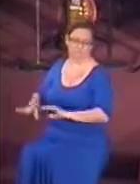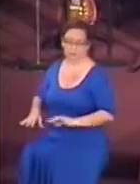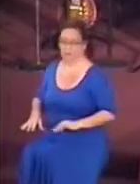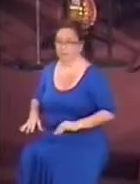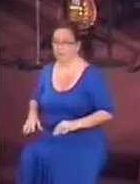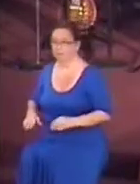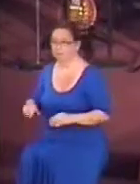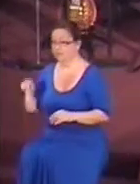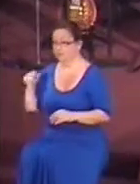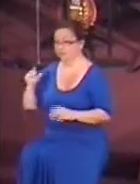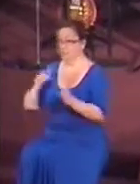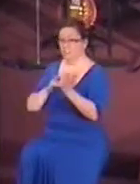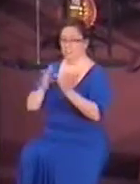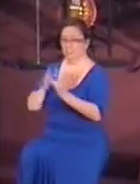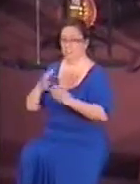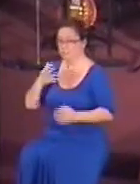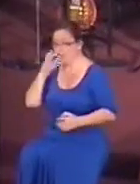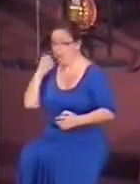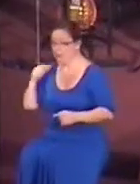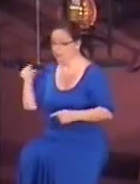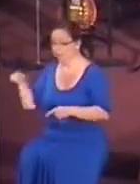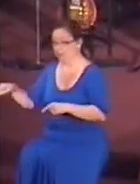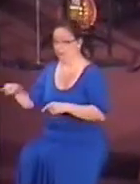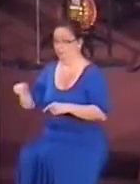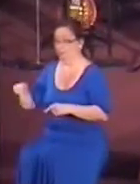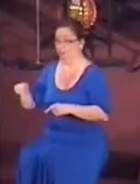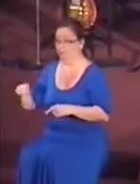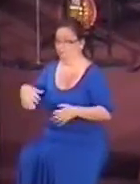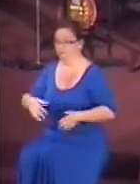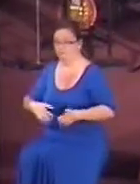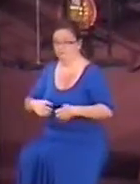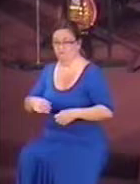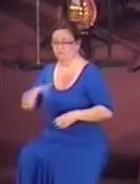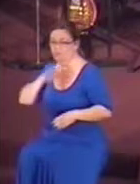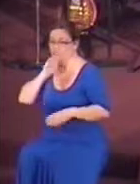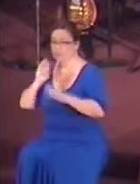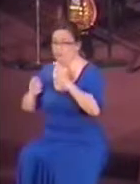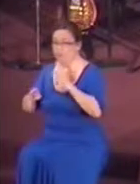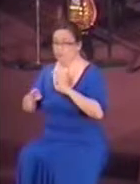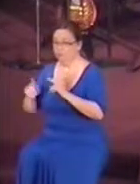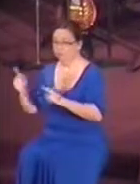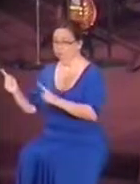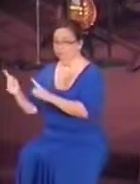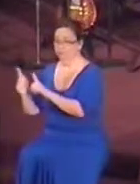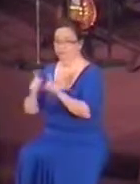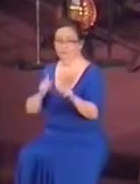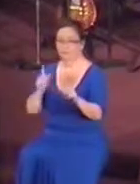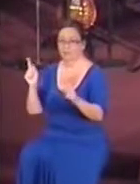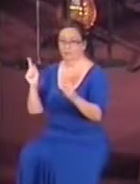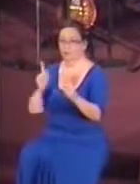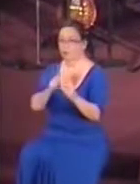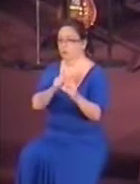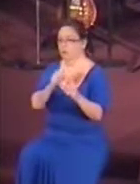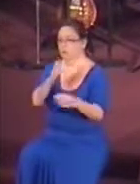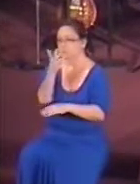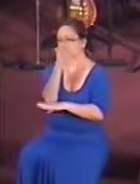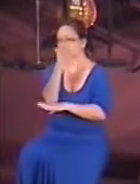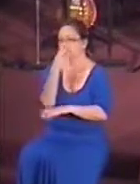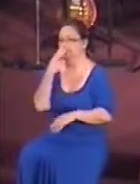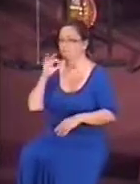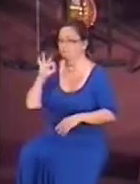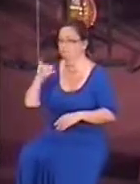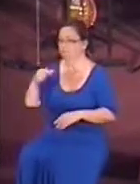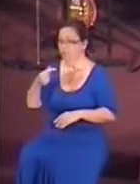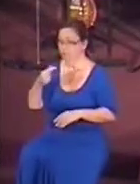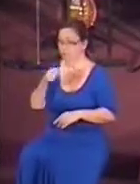under Judaism. And so as you can imagine, he is so frustrated, he retreats, and he sees this fig tree as he retreats. And he walks